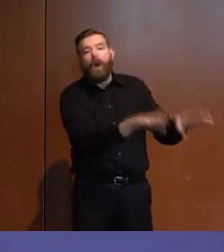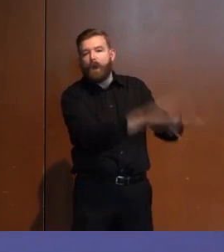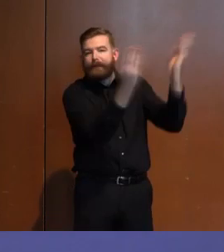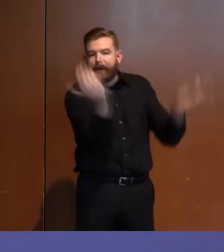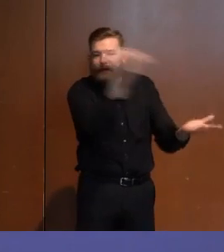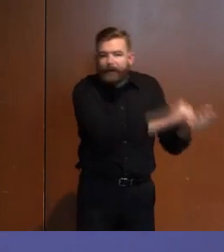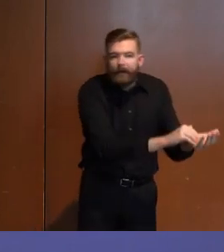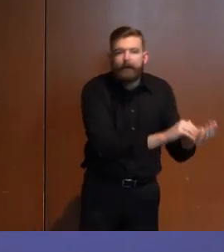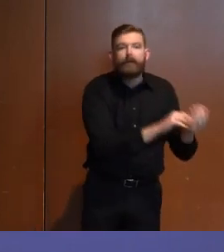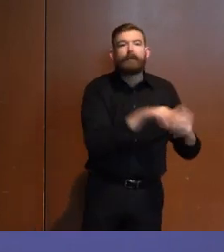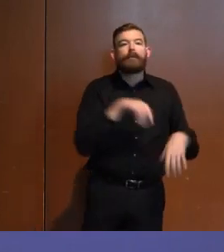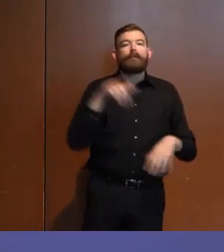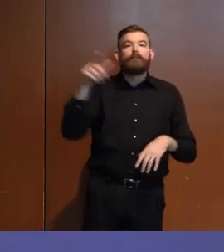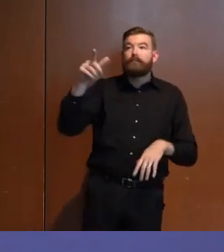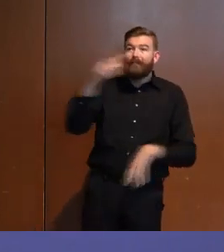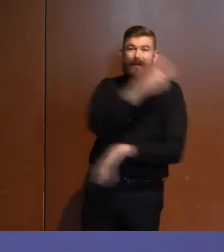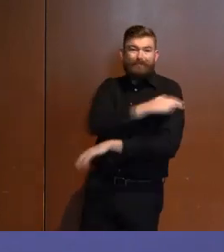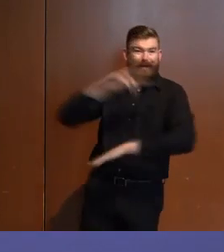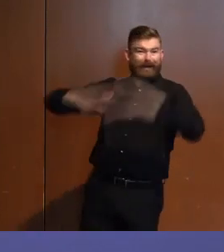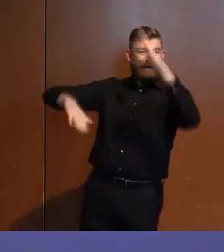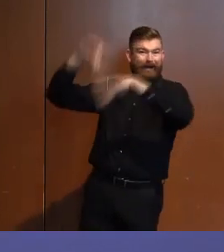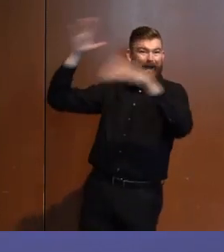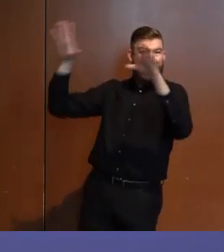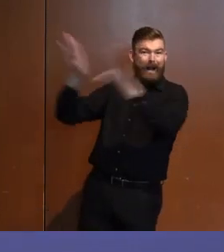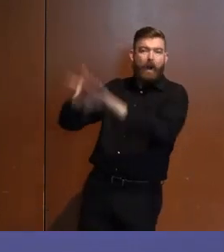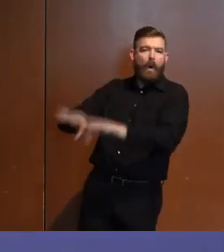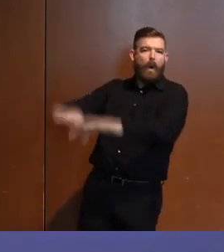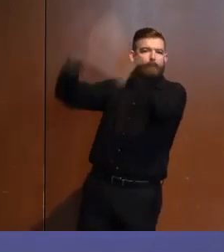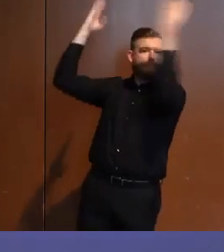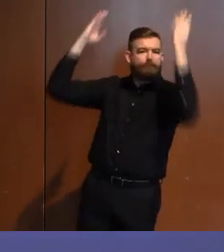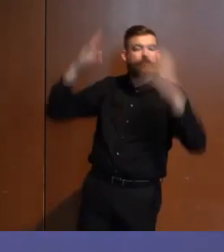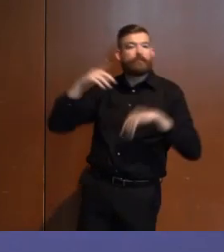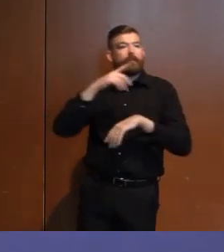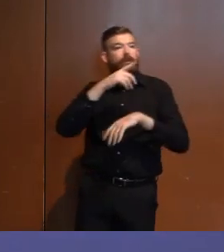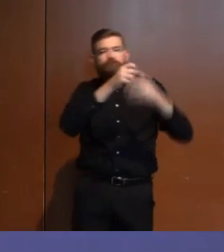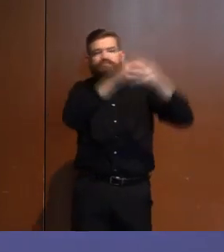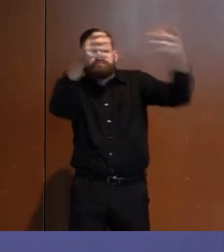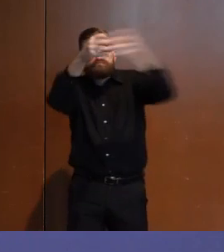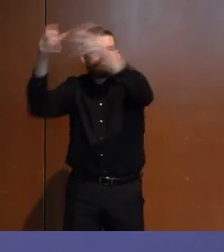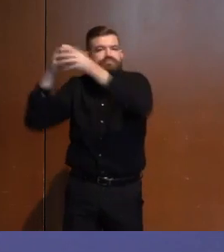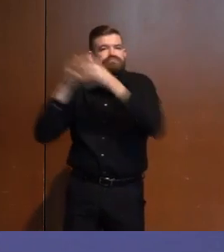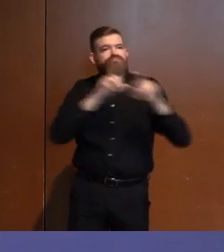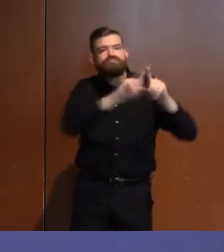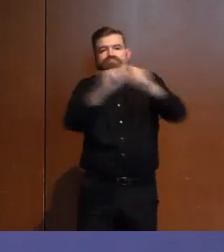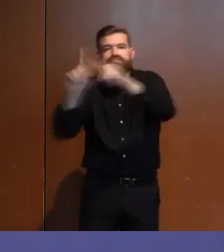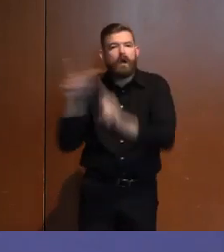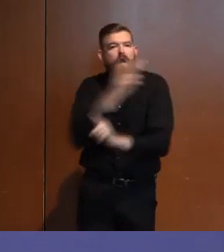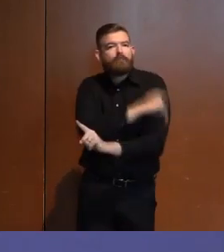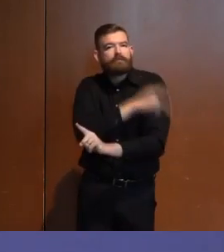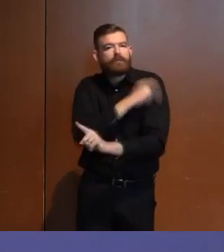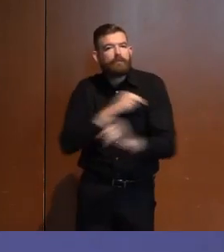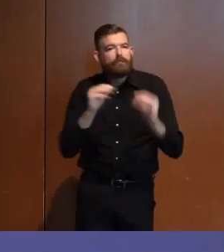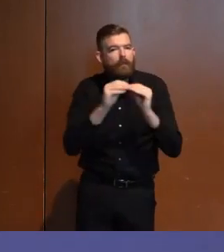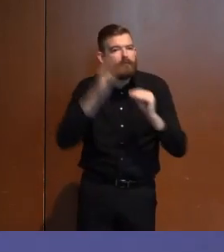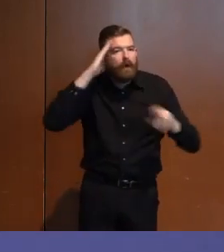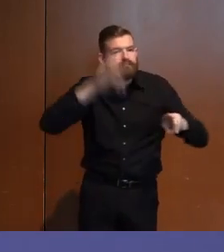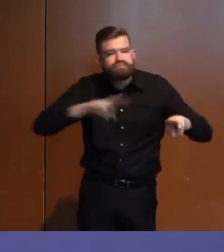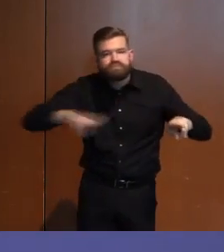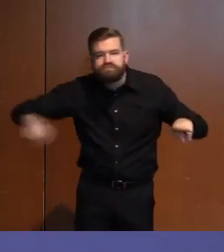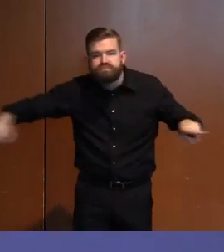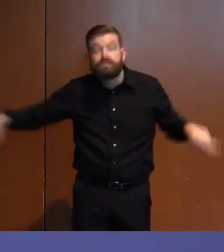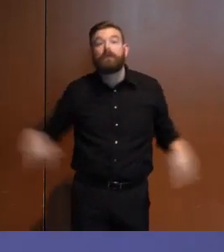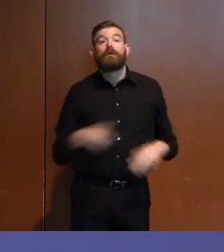facilities. Additionally, the department, as the commissioner has previously stated, is working on bringing closed hospitals in their entirety back